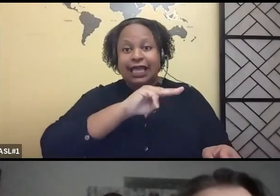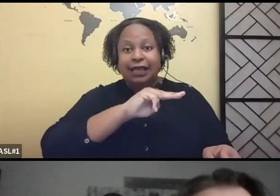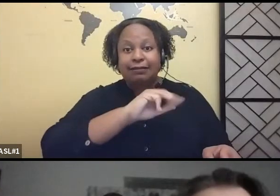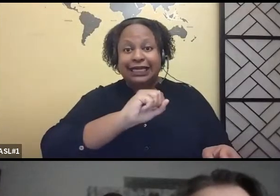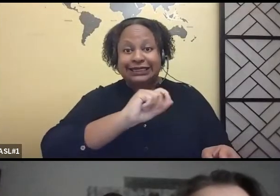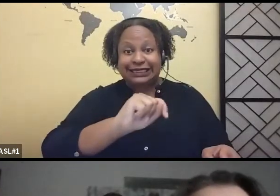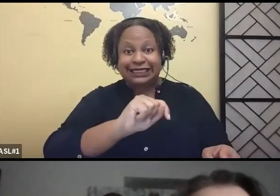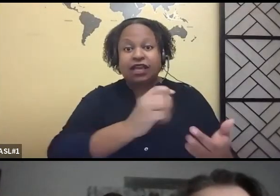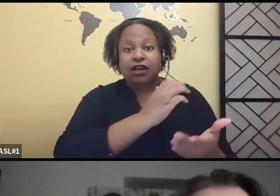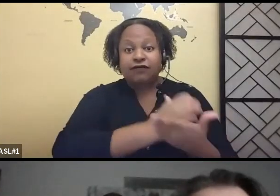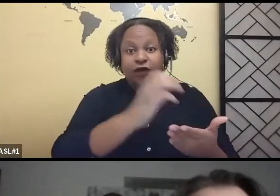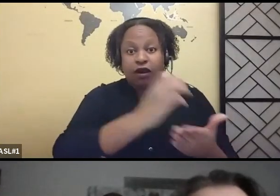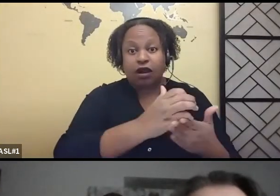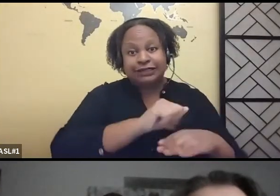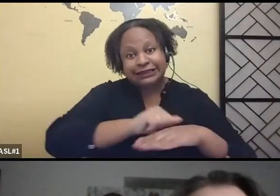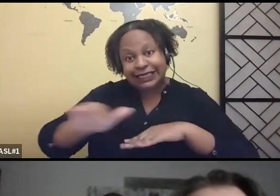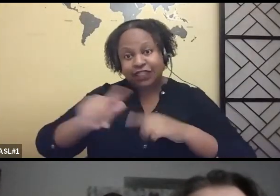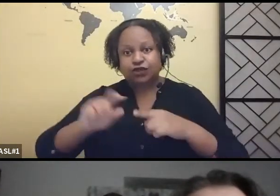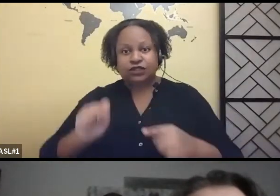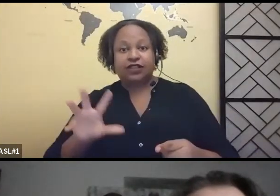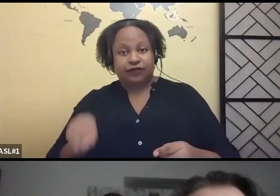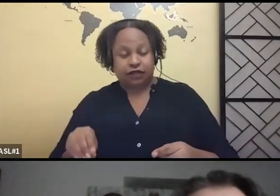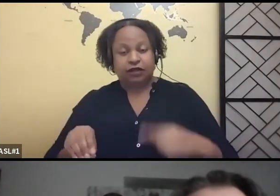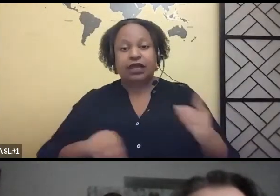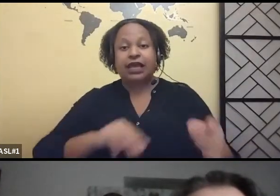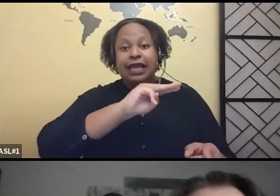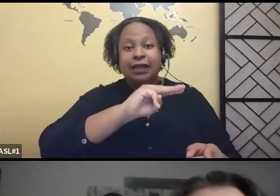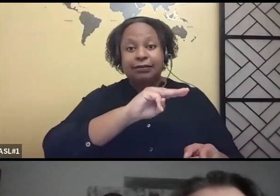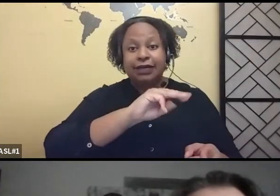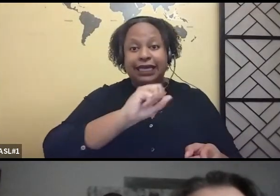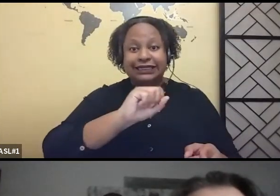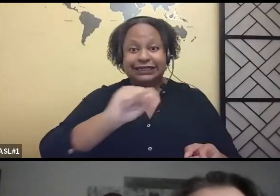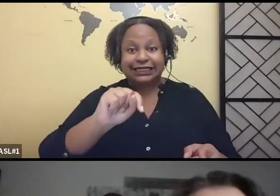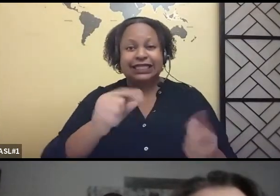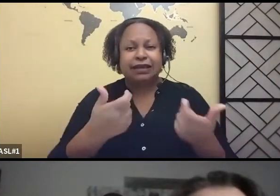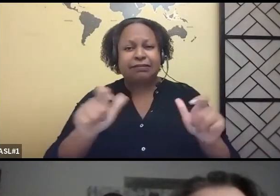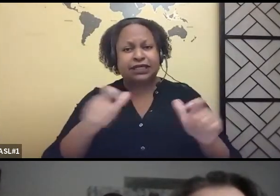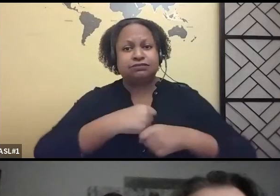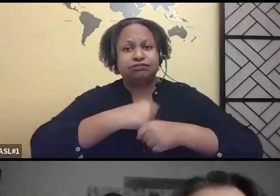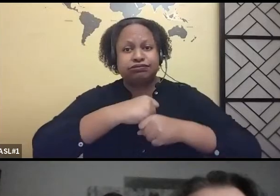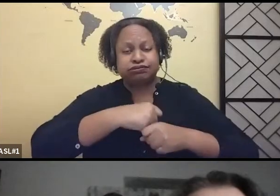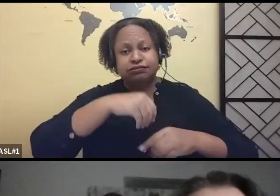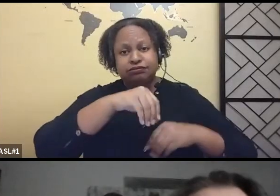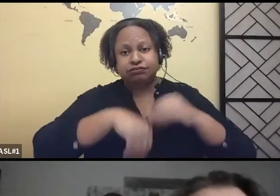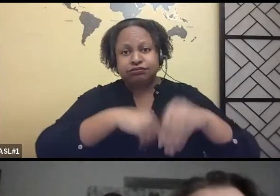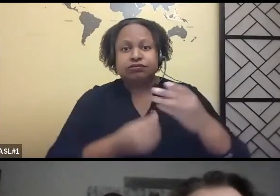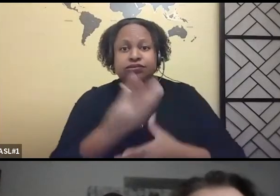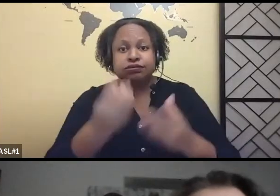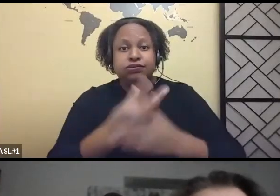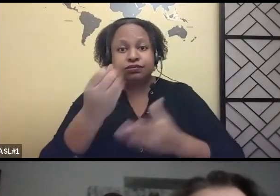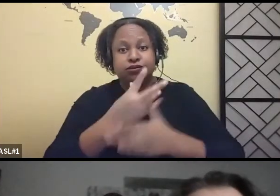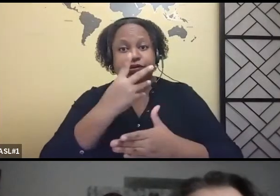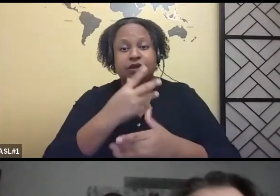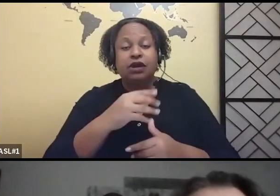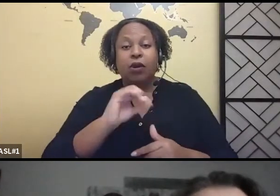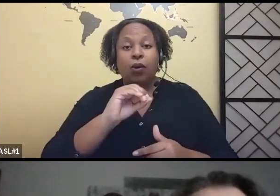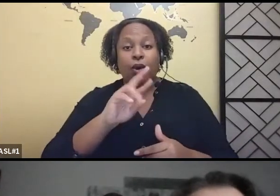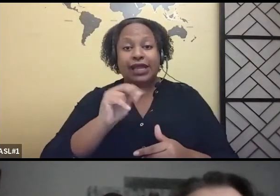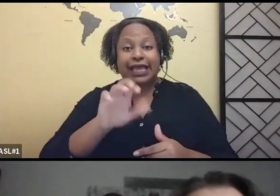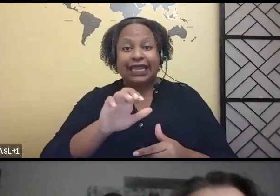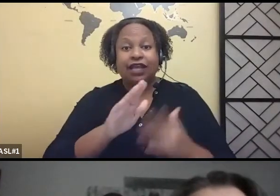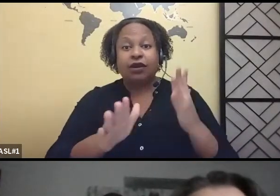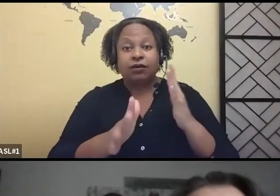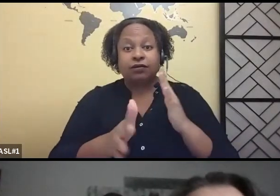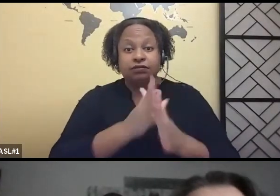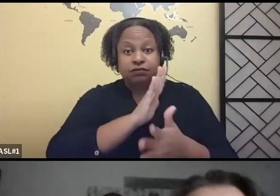the biggest producer of organic rice. This is according to my friend Maisa Mendonça, the biggest